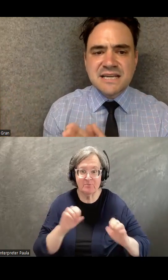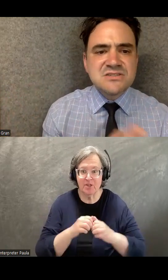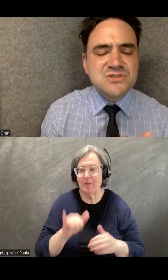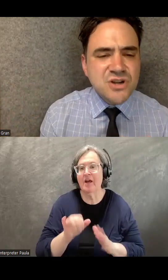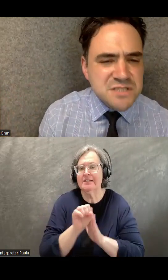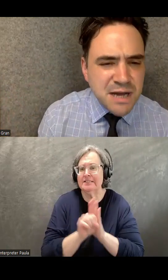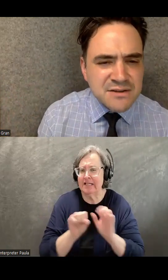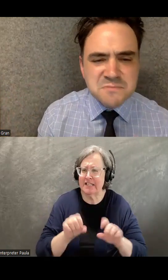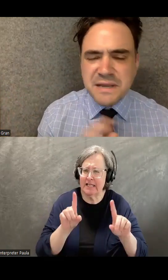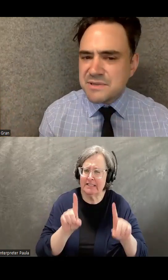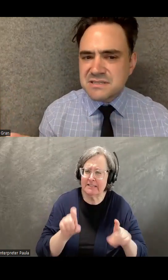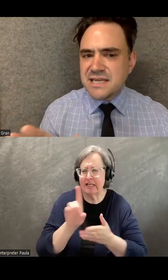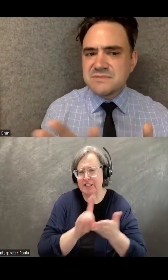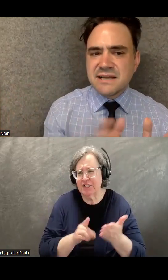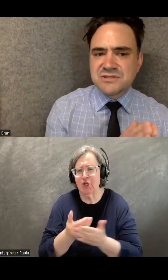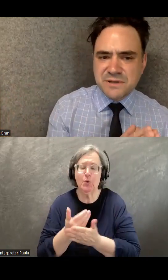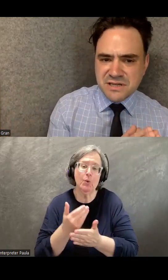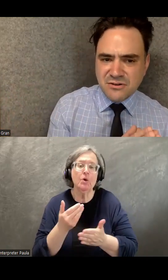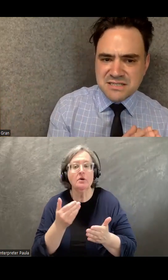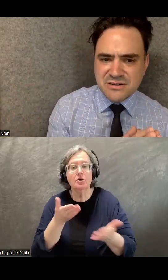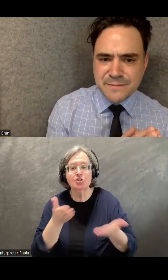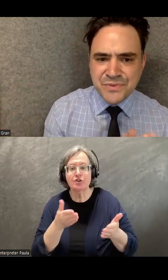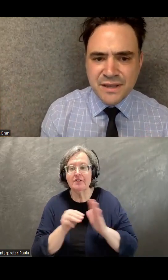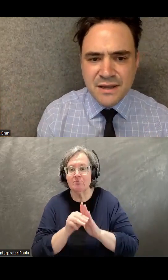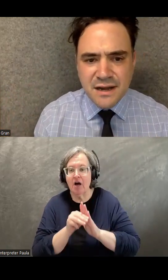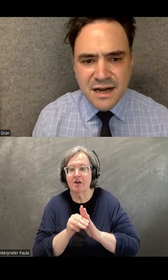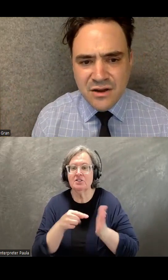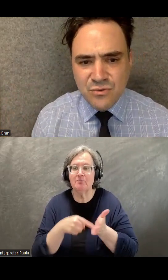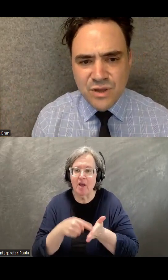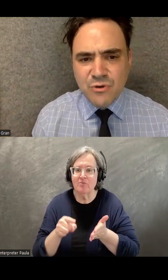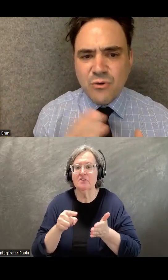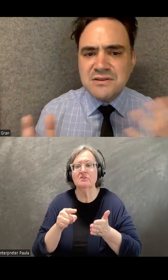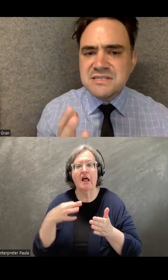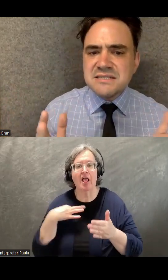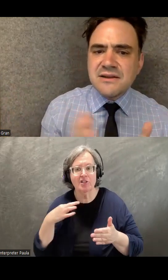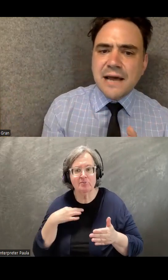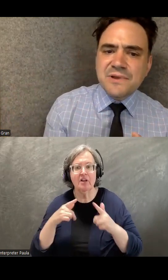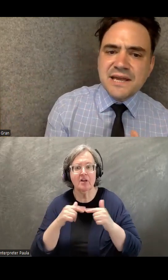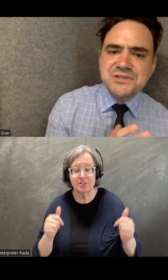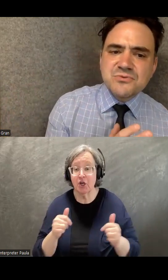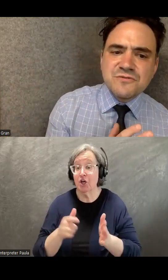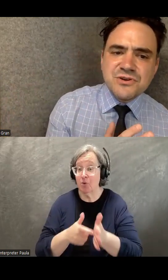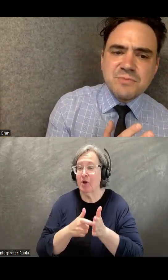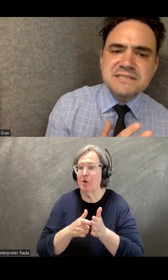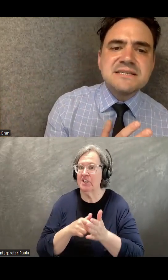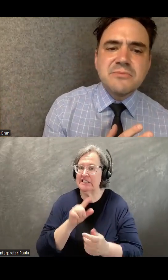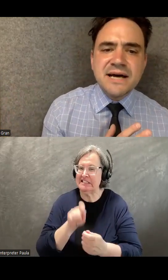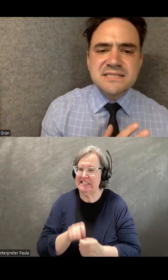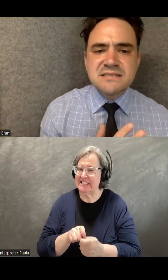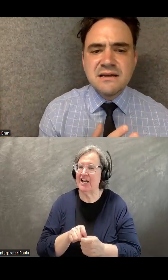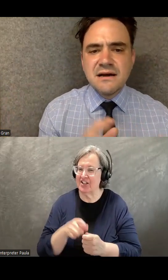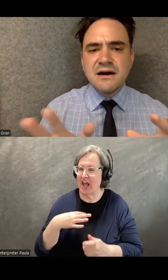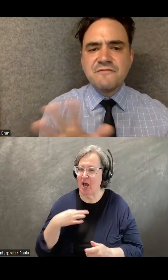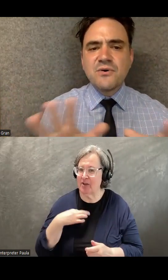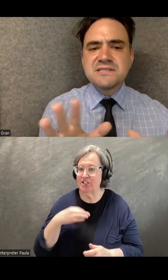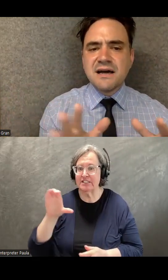design and test new service models, payment schemes, and eligibility criteria. It requires a detailed application reviewed by